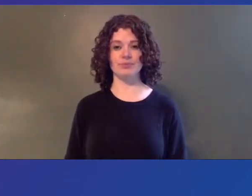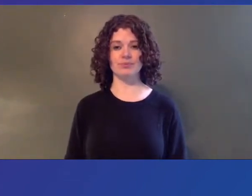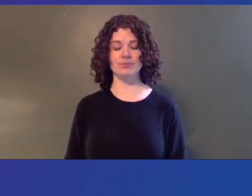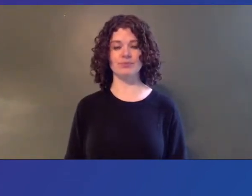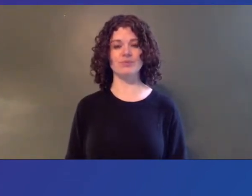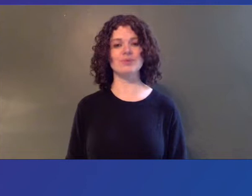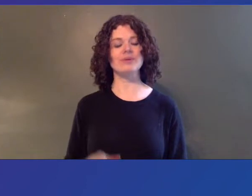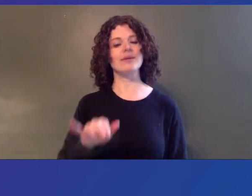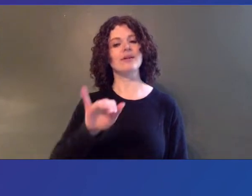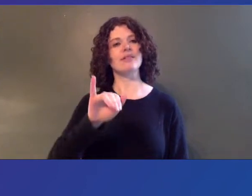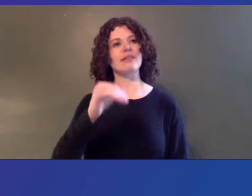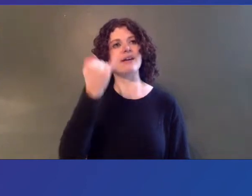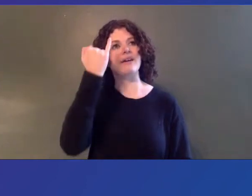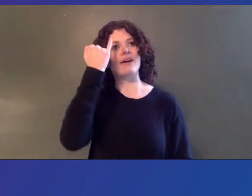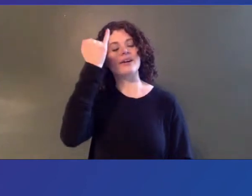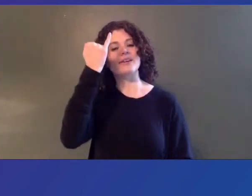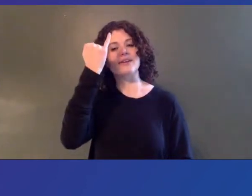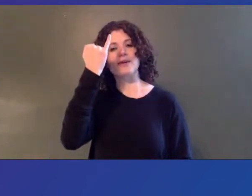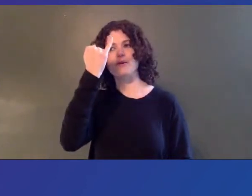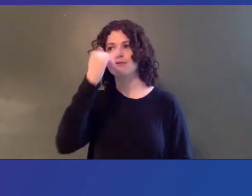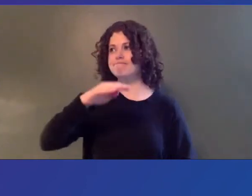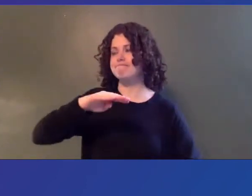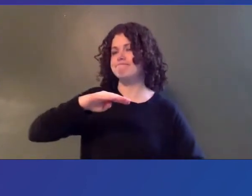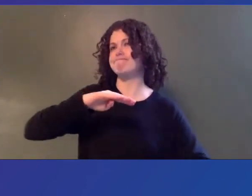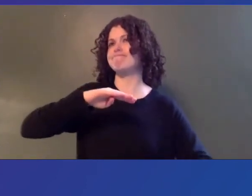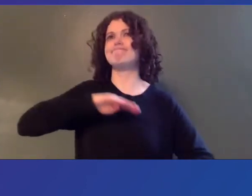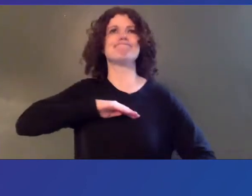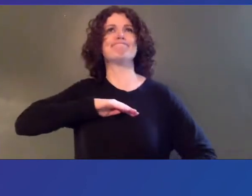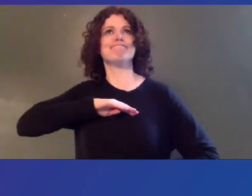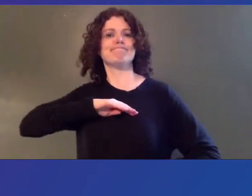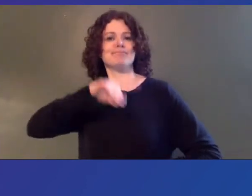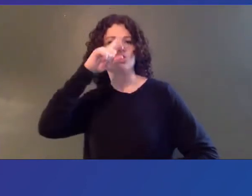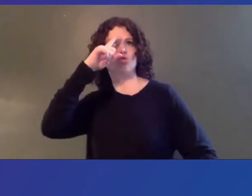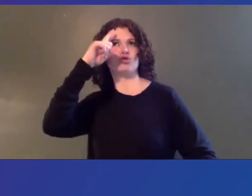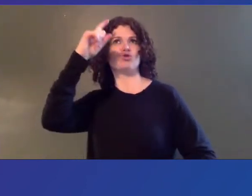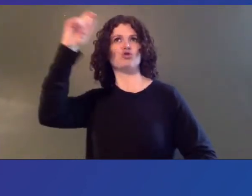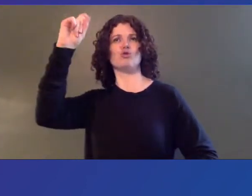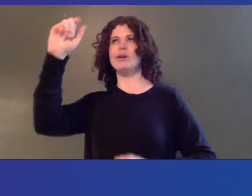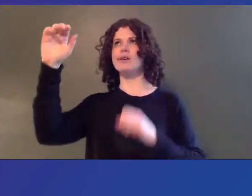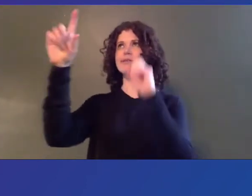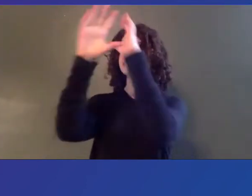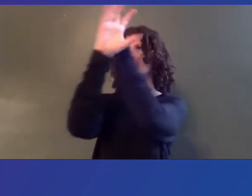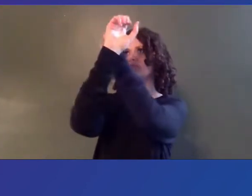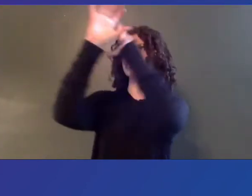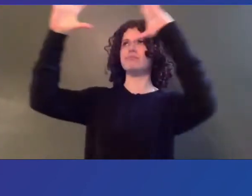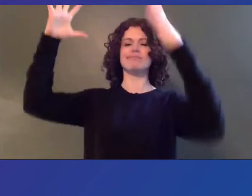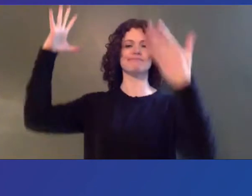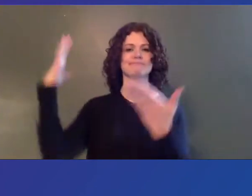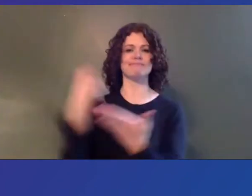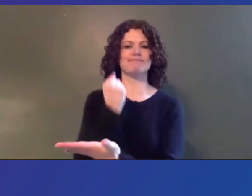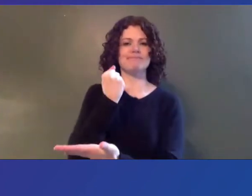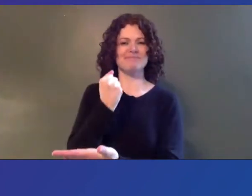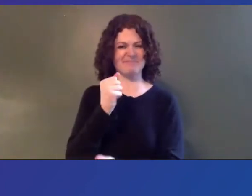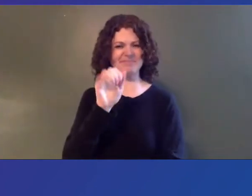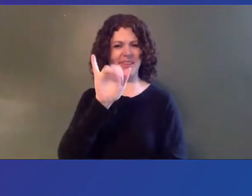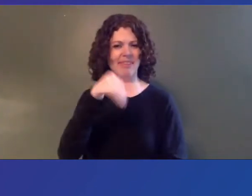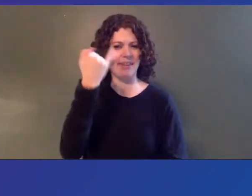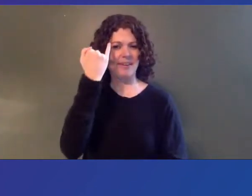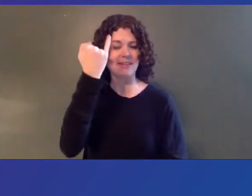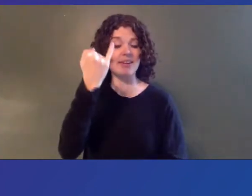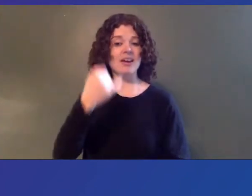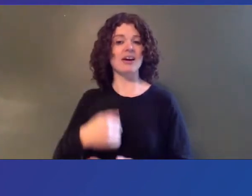fulfilling or pursuing your dreams, you know, at the top of the conversation, I talked about